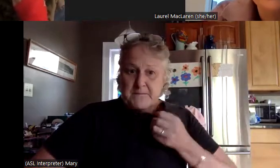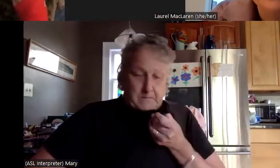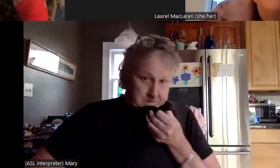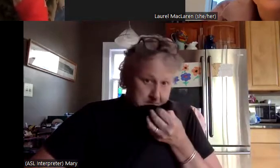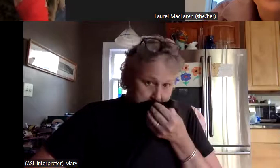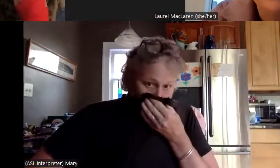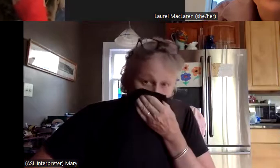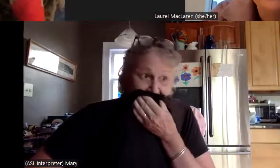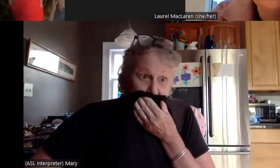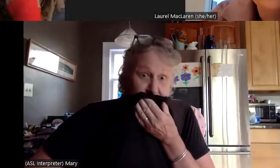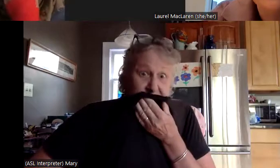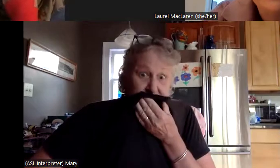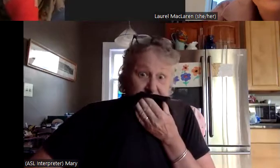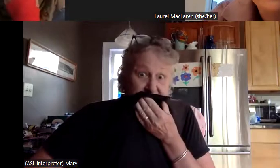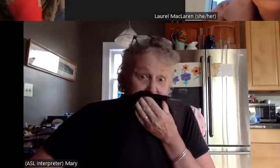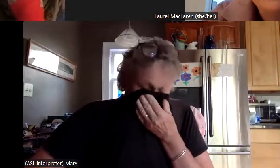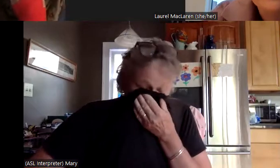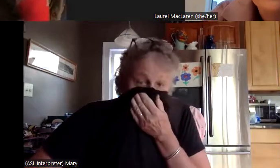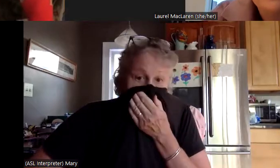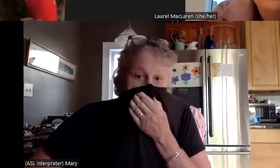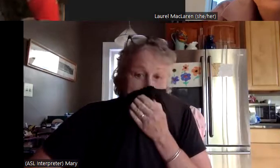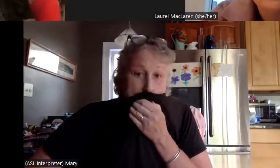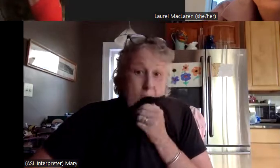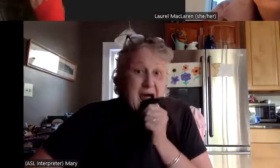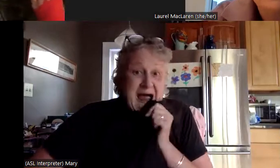kind of nutrients from the eggshell? it's hooked up to the snake.